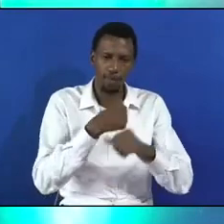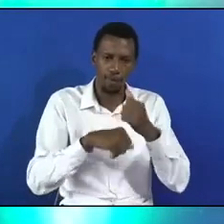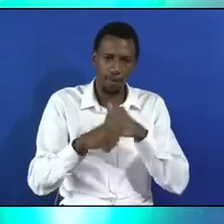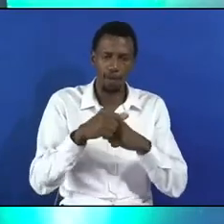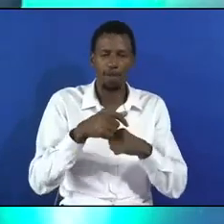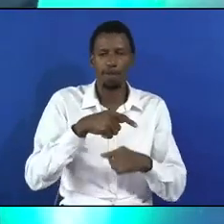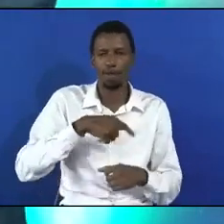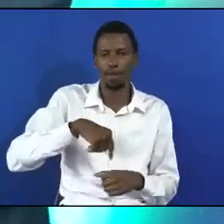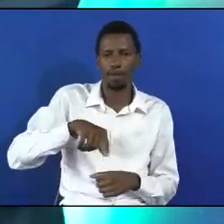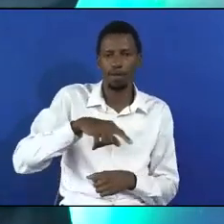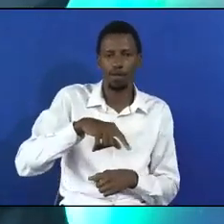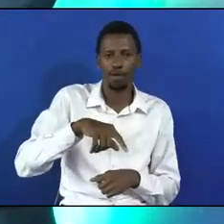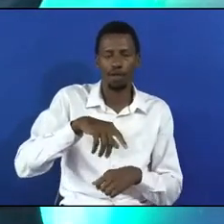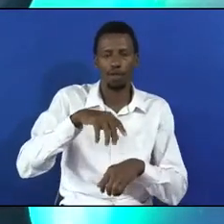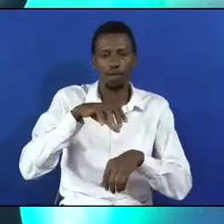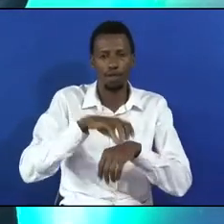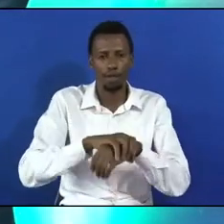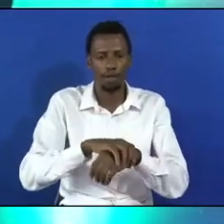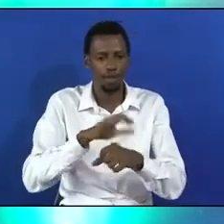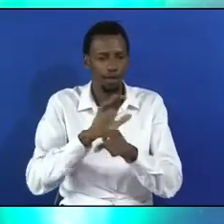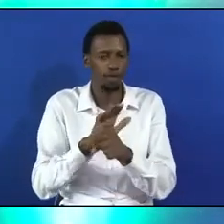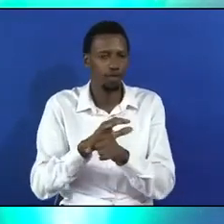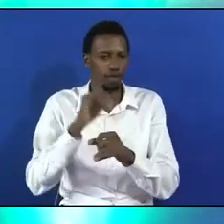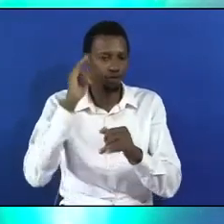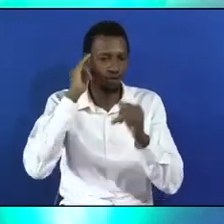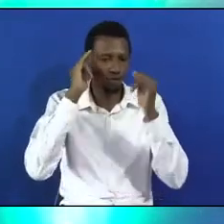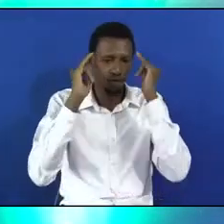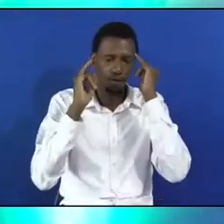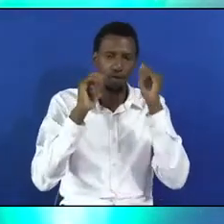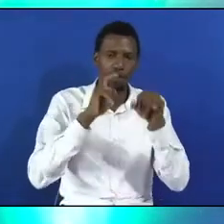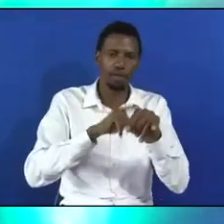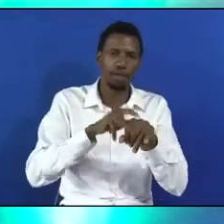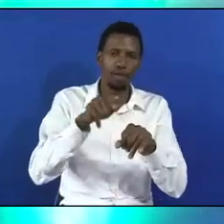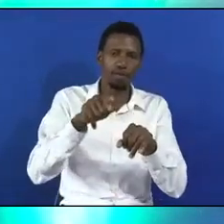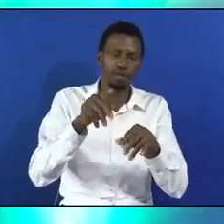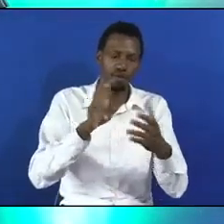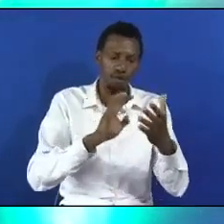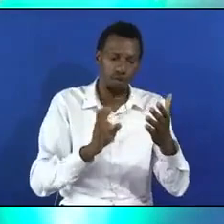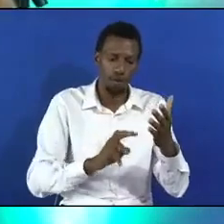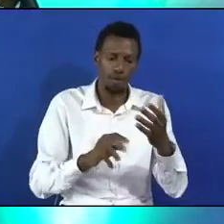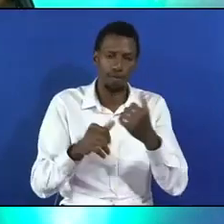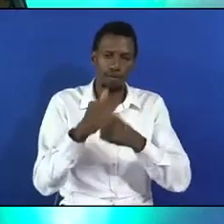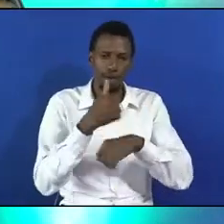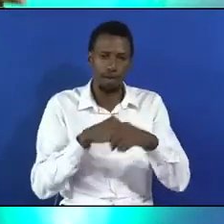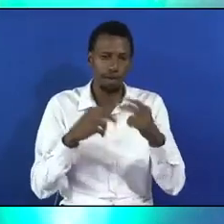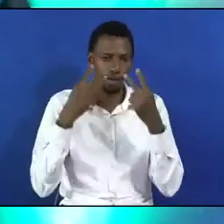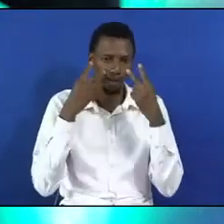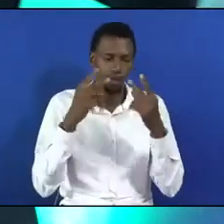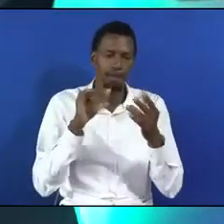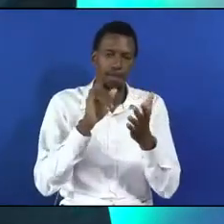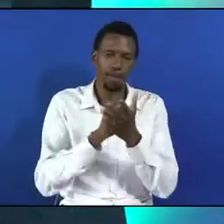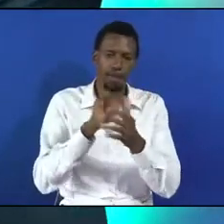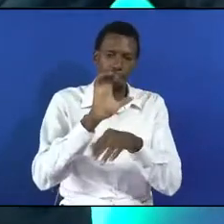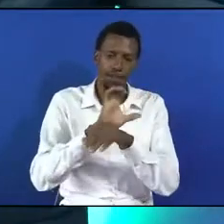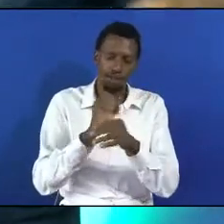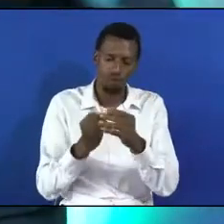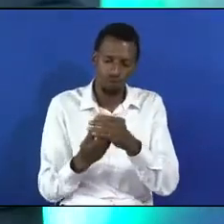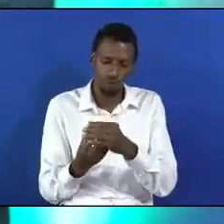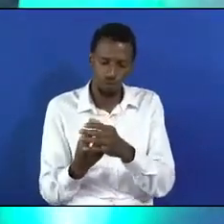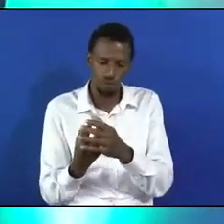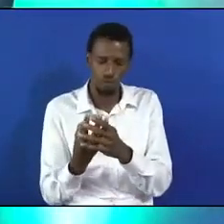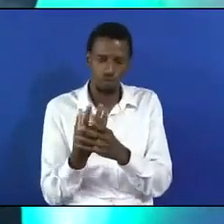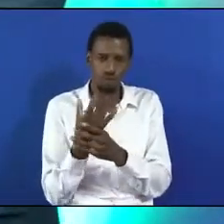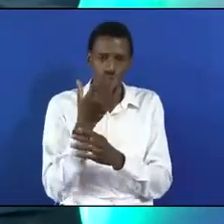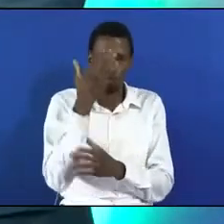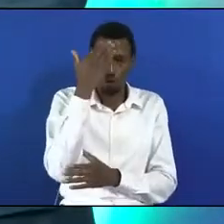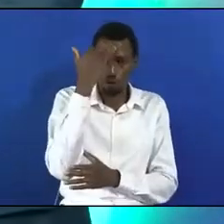and we got a lot of insights. When you read the book of Acts, you will see that the church grew because the disciples,